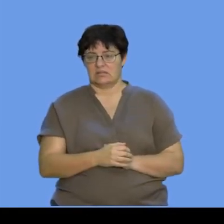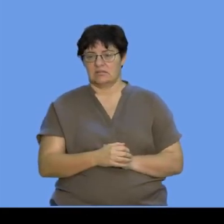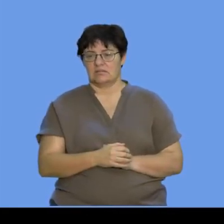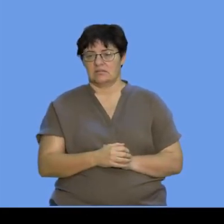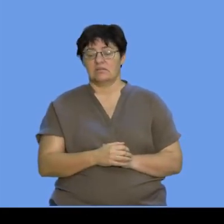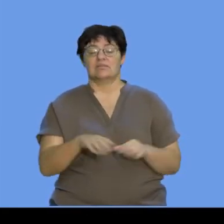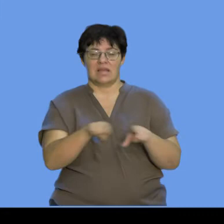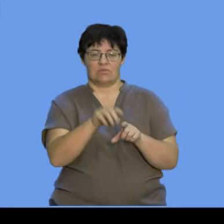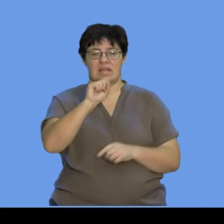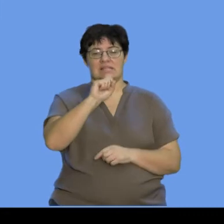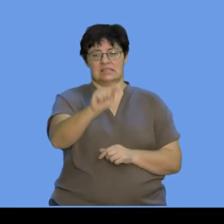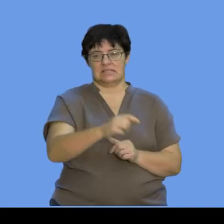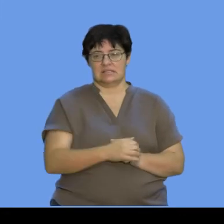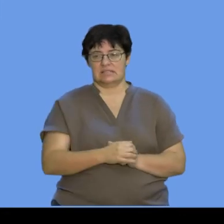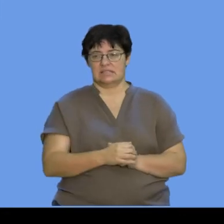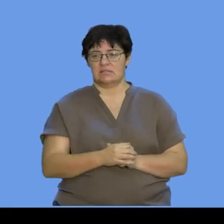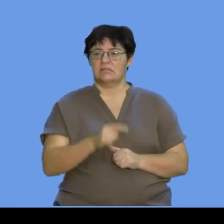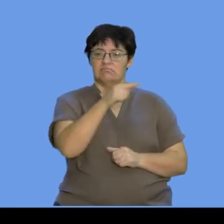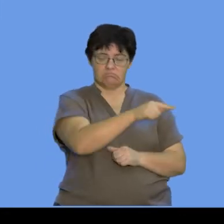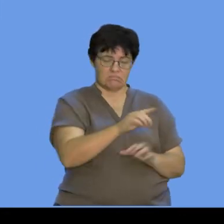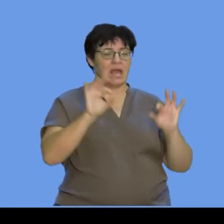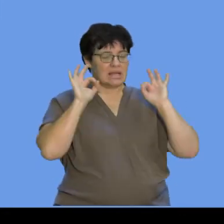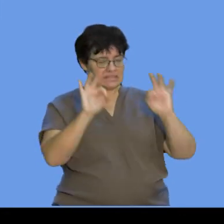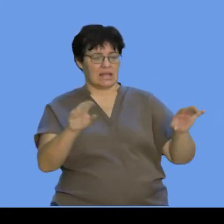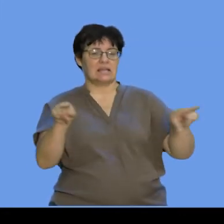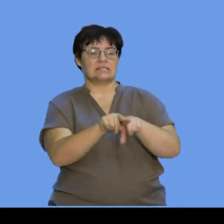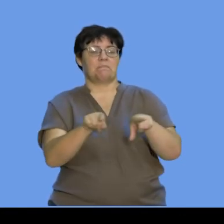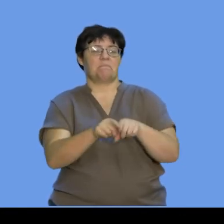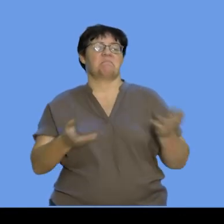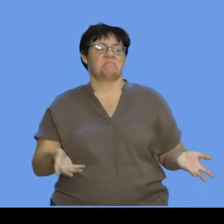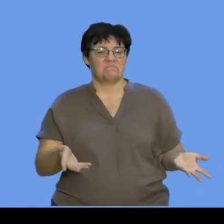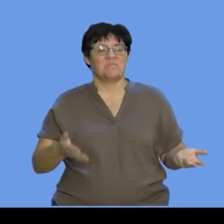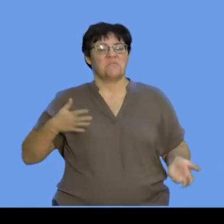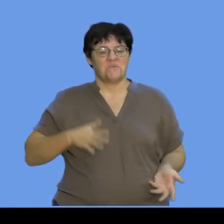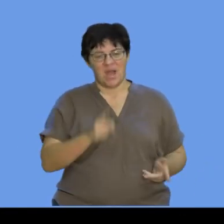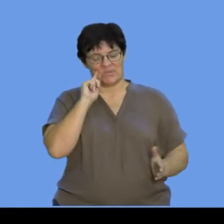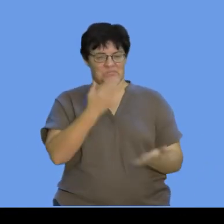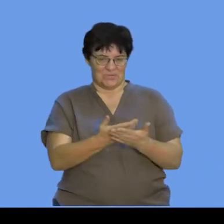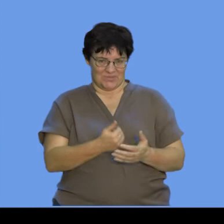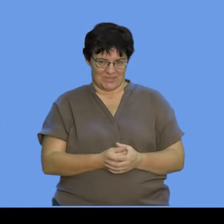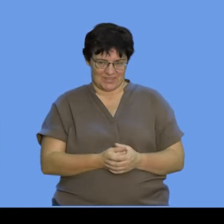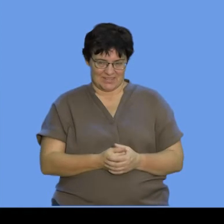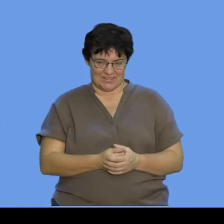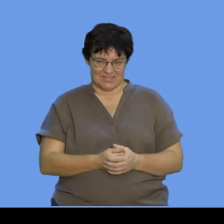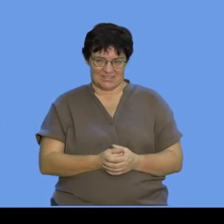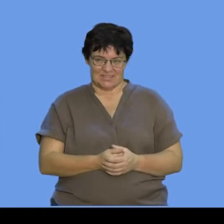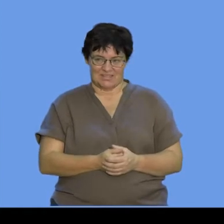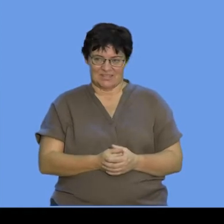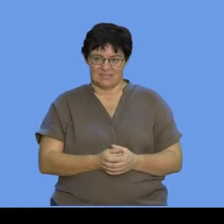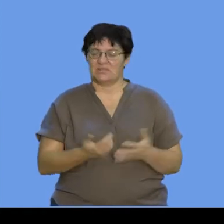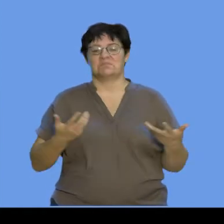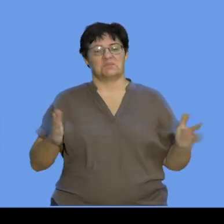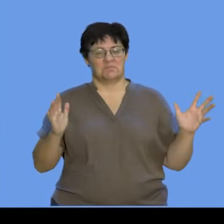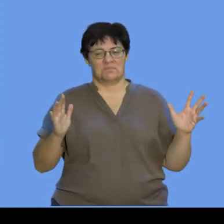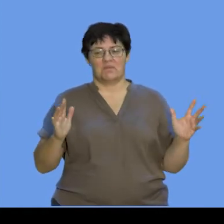of 13, and that is equals to ST, which is exactly the same as what they wanted us to prove. and